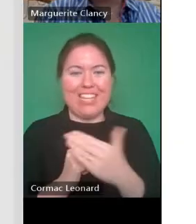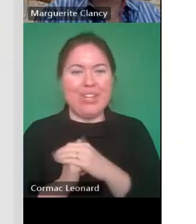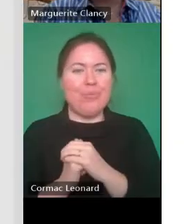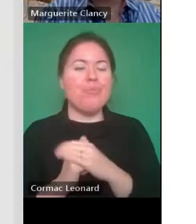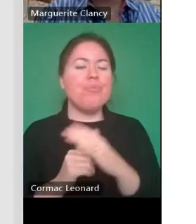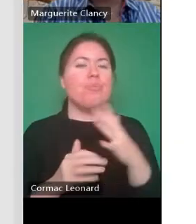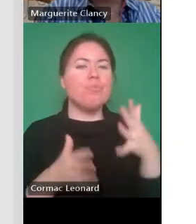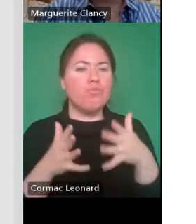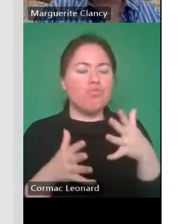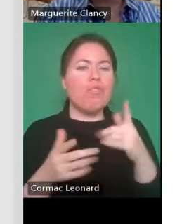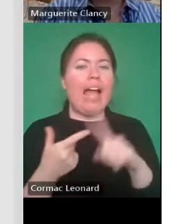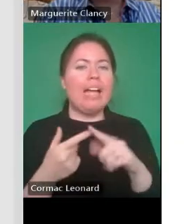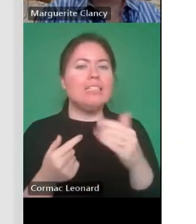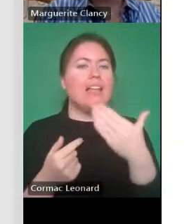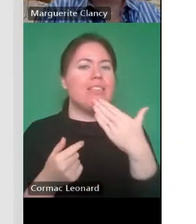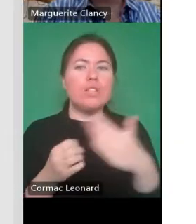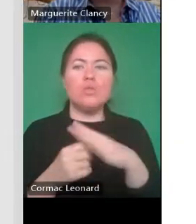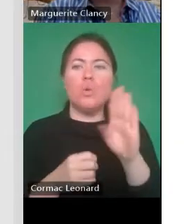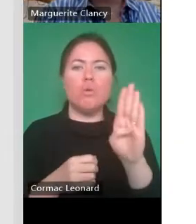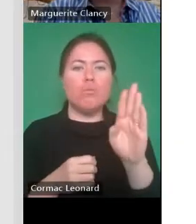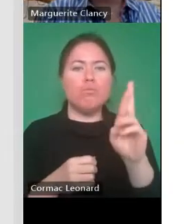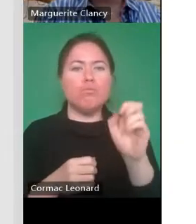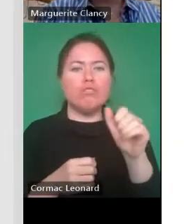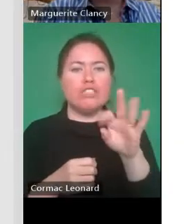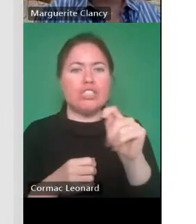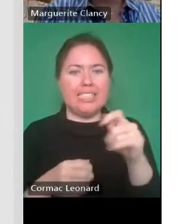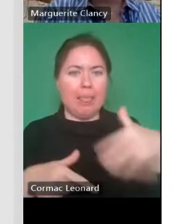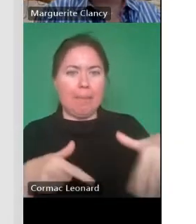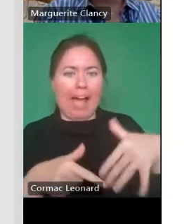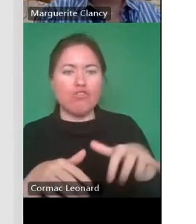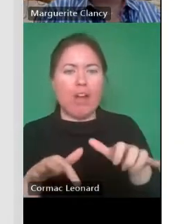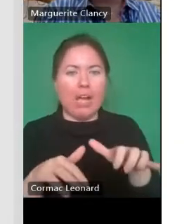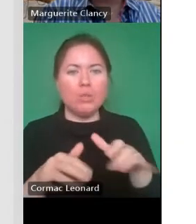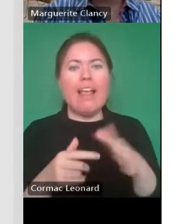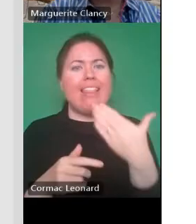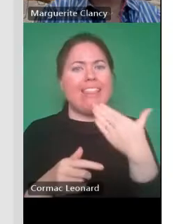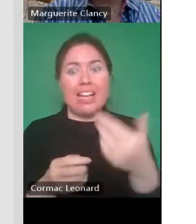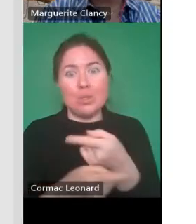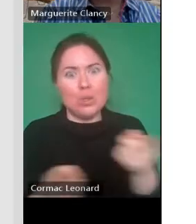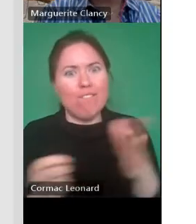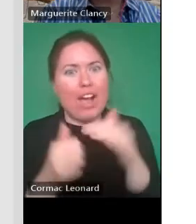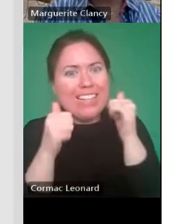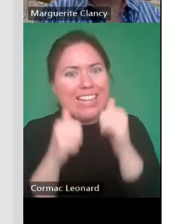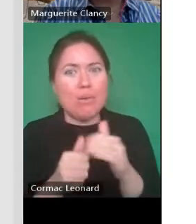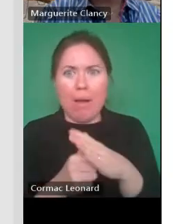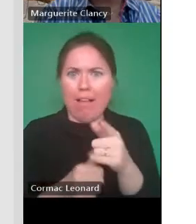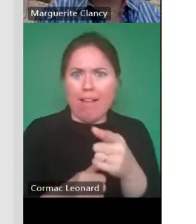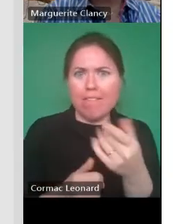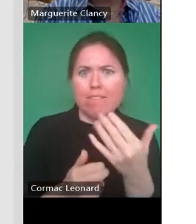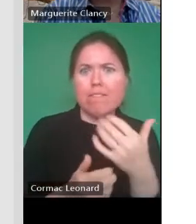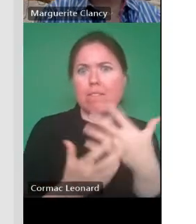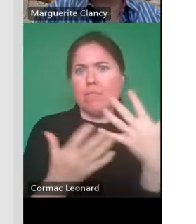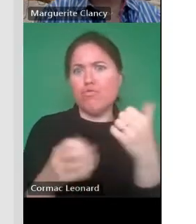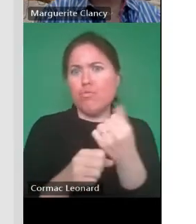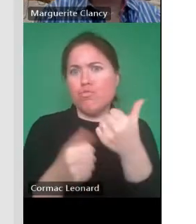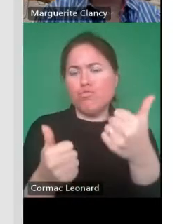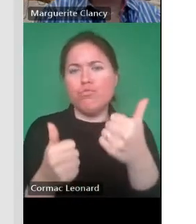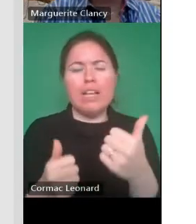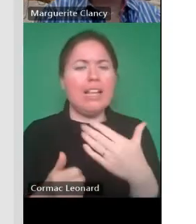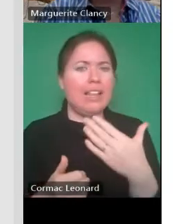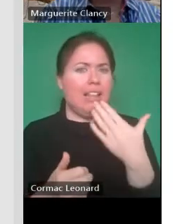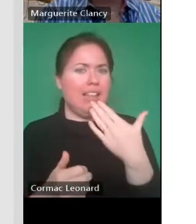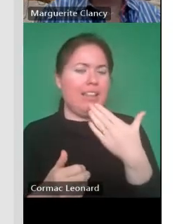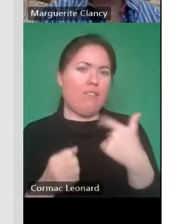interpretation, and also to Bridget. And thanks to you for your interest in that. We have a couple of hundred people who've come on today, so it just shows you